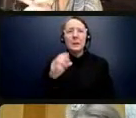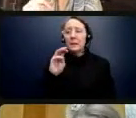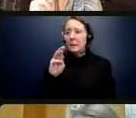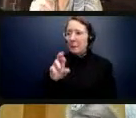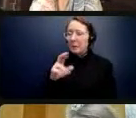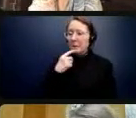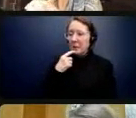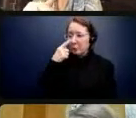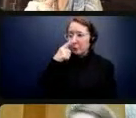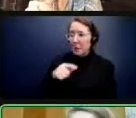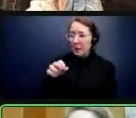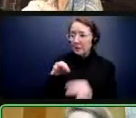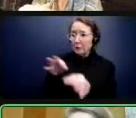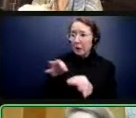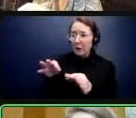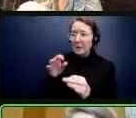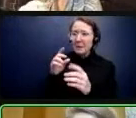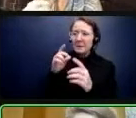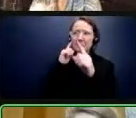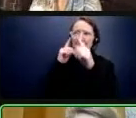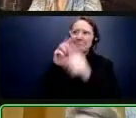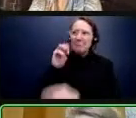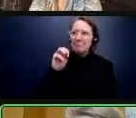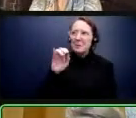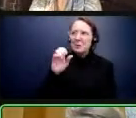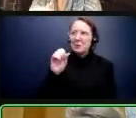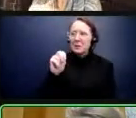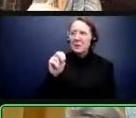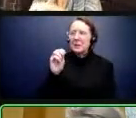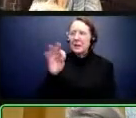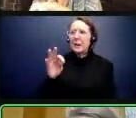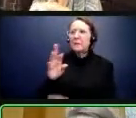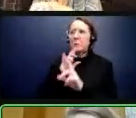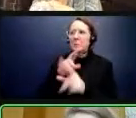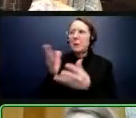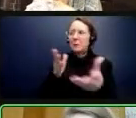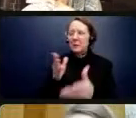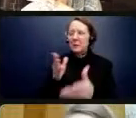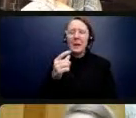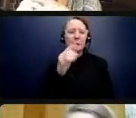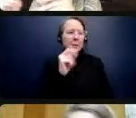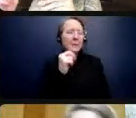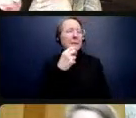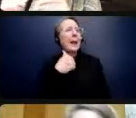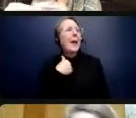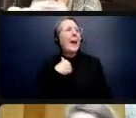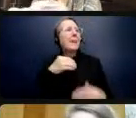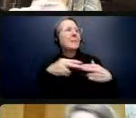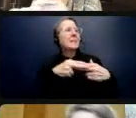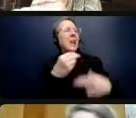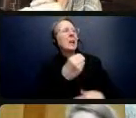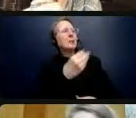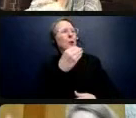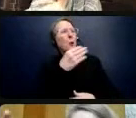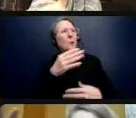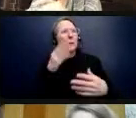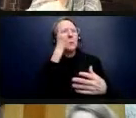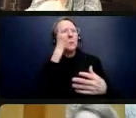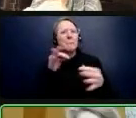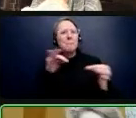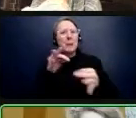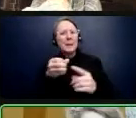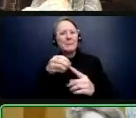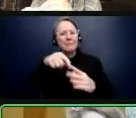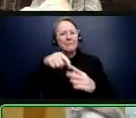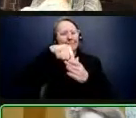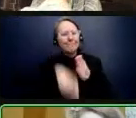What is the mission? Yes, and I have a slideshow next that'll help with that. The idea is to quickly